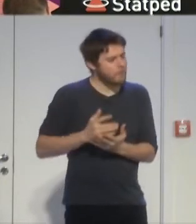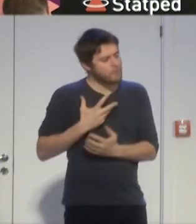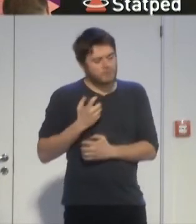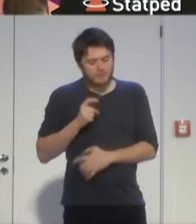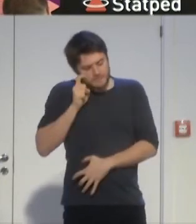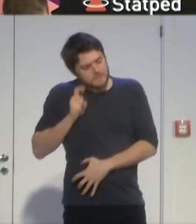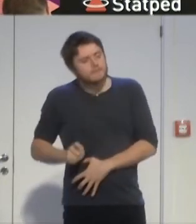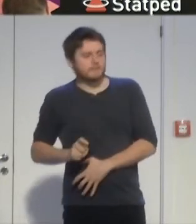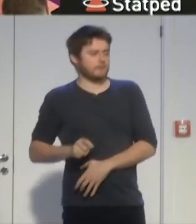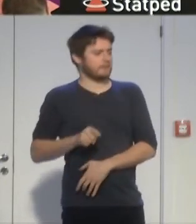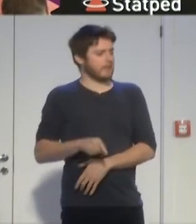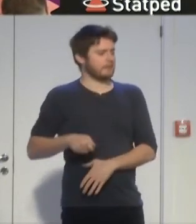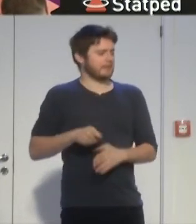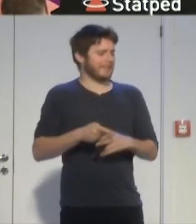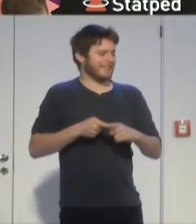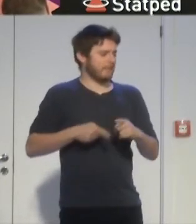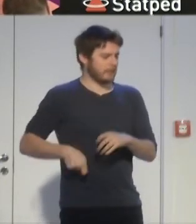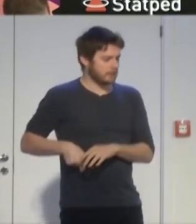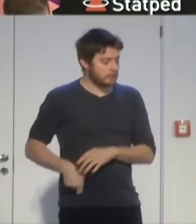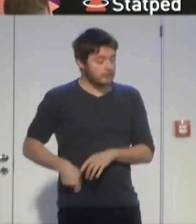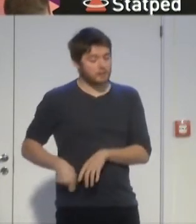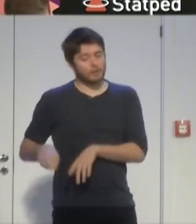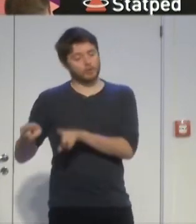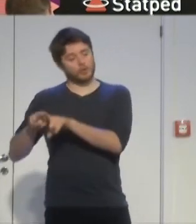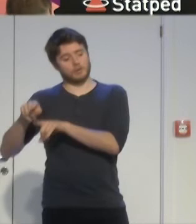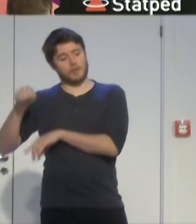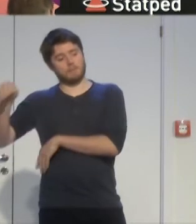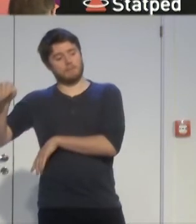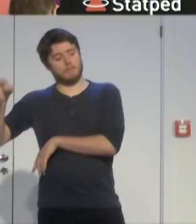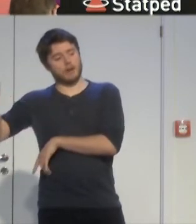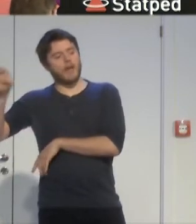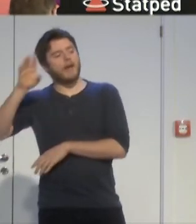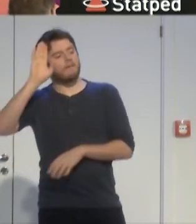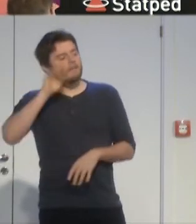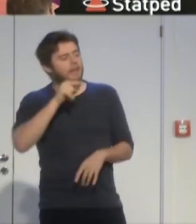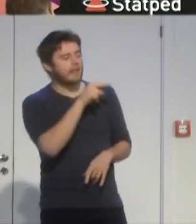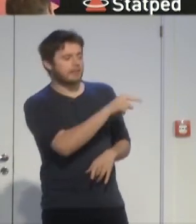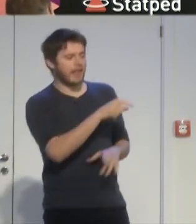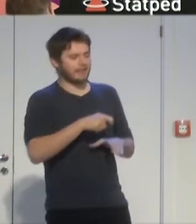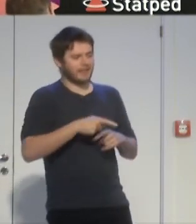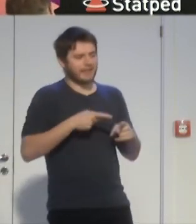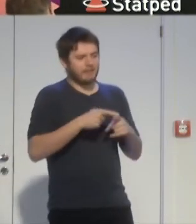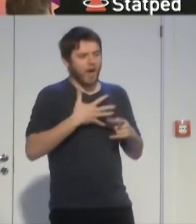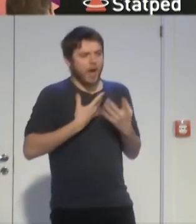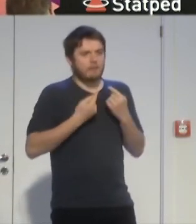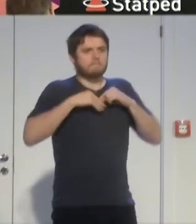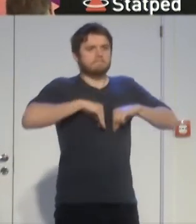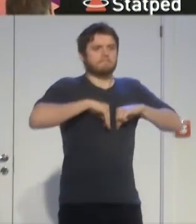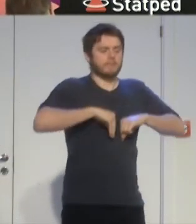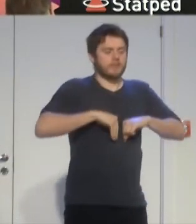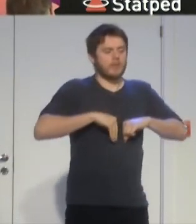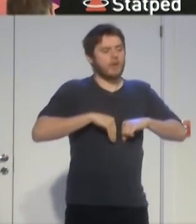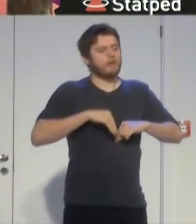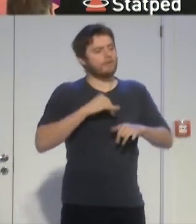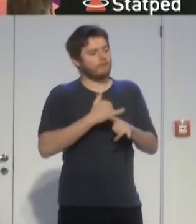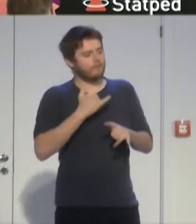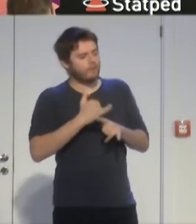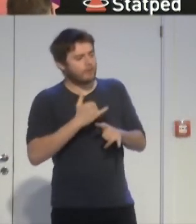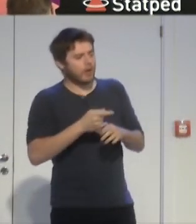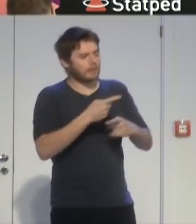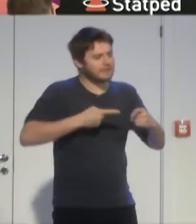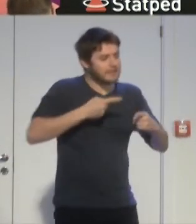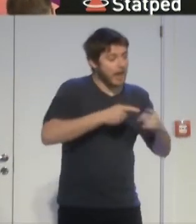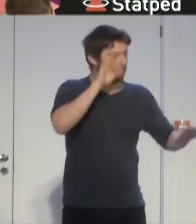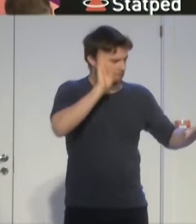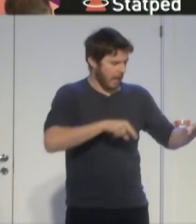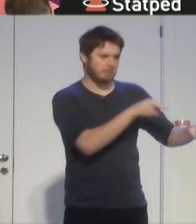knife. So Sister Marguerite knew that she had an embodied concept of this knife, or how to act with a knife, how to cut